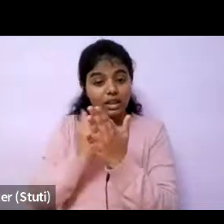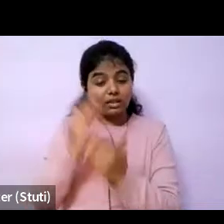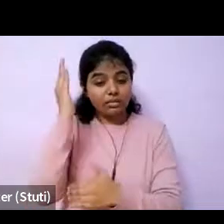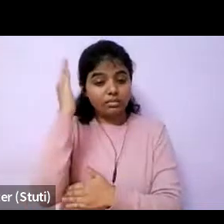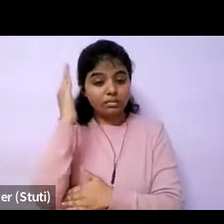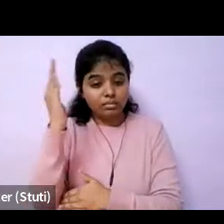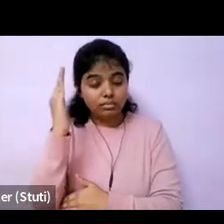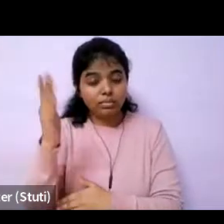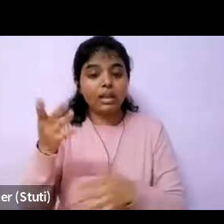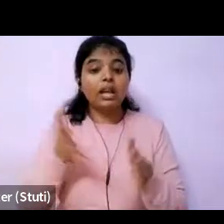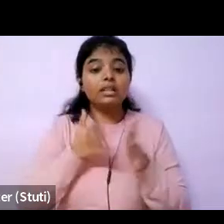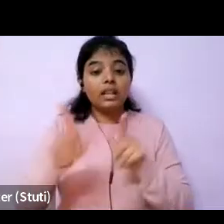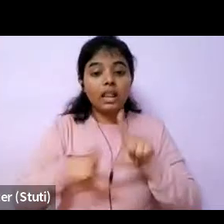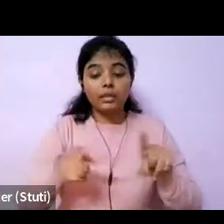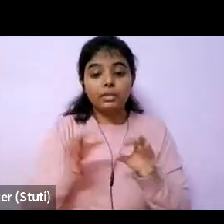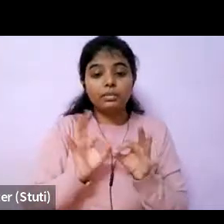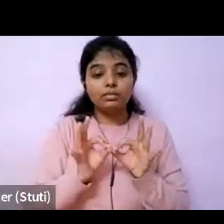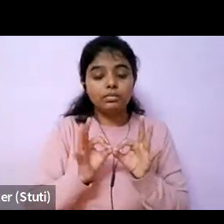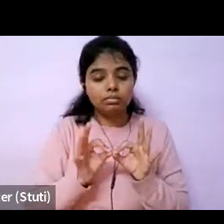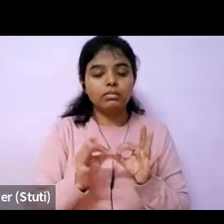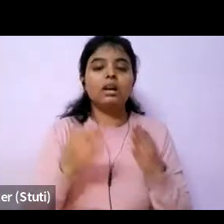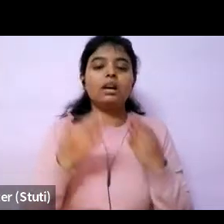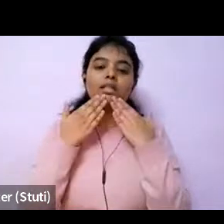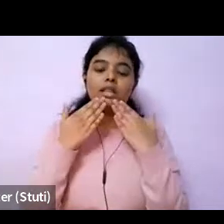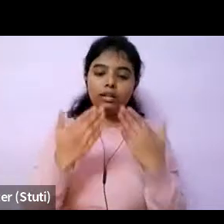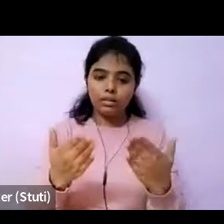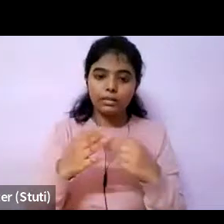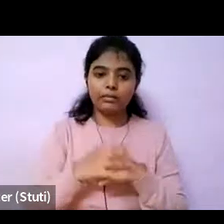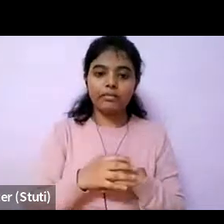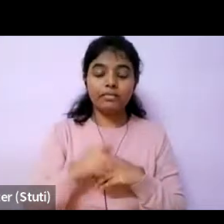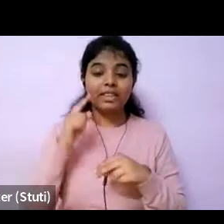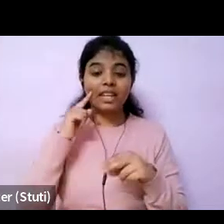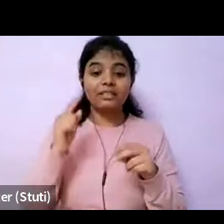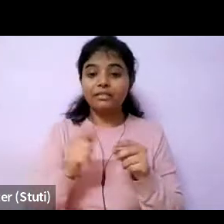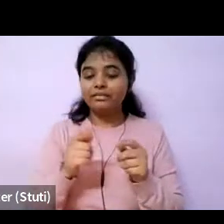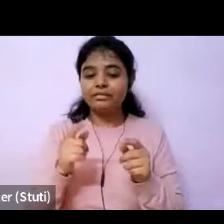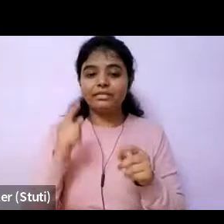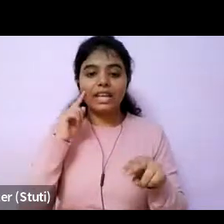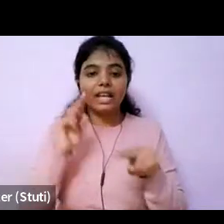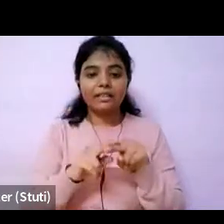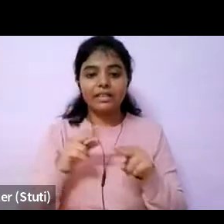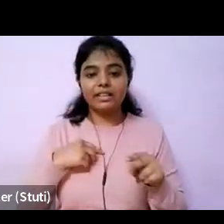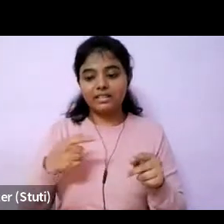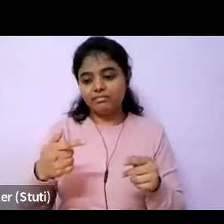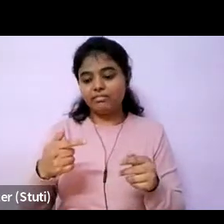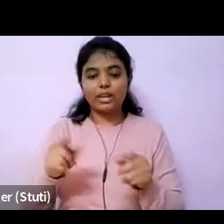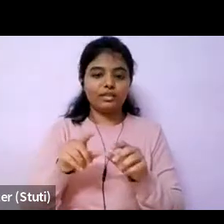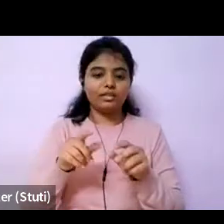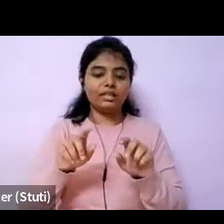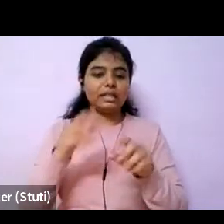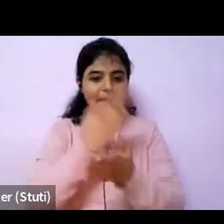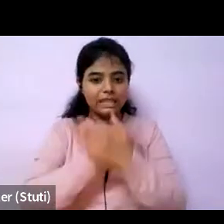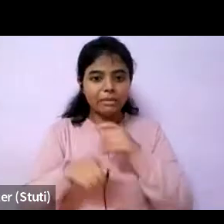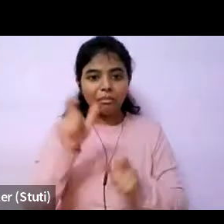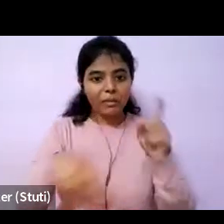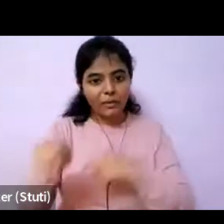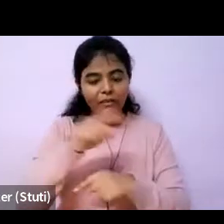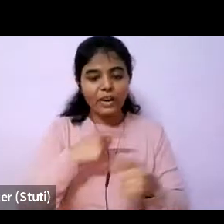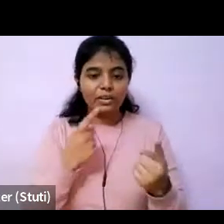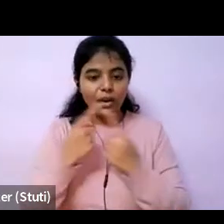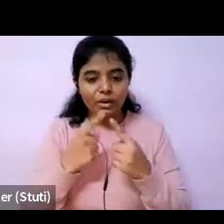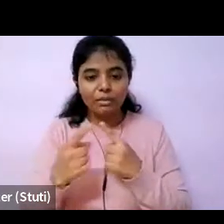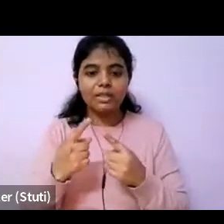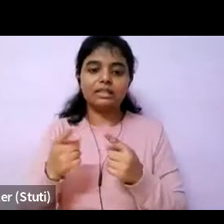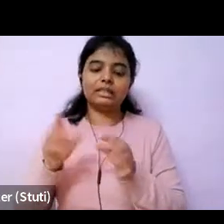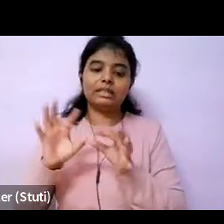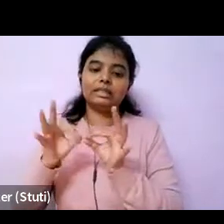who did sign language interpretation for us. Without them, we wouldn't have been able to come this far, clearly. So my